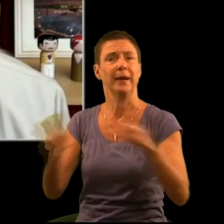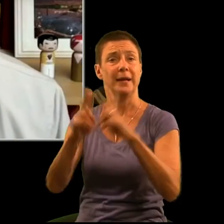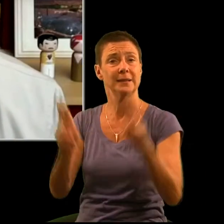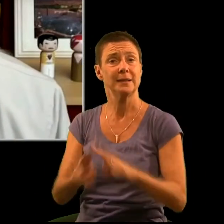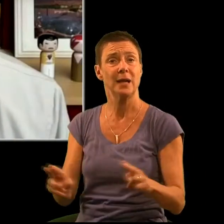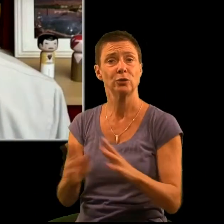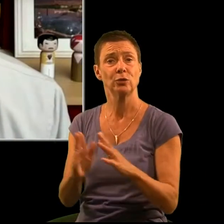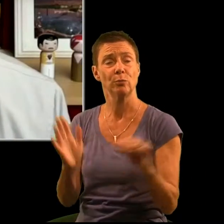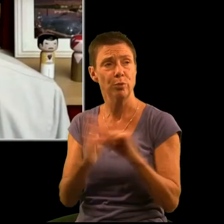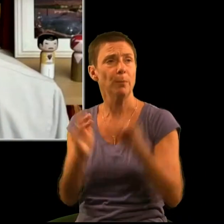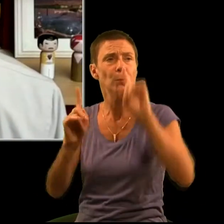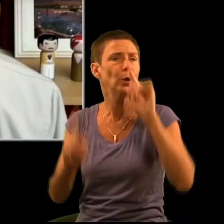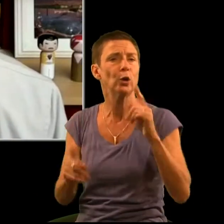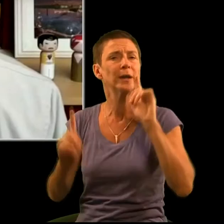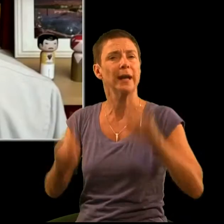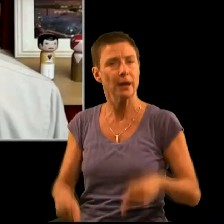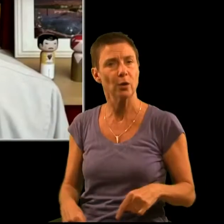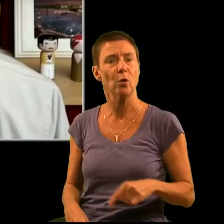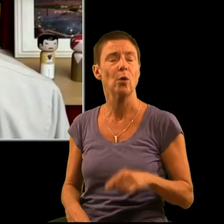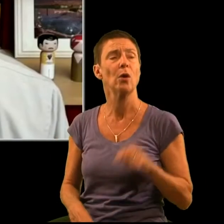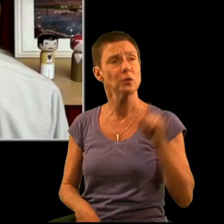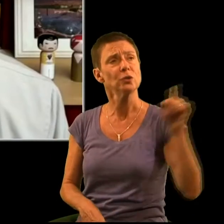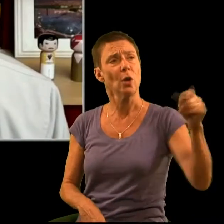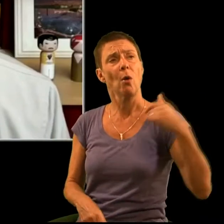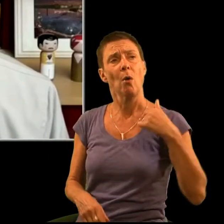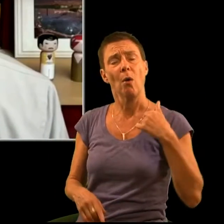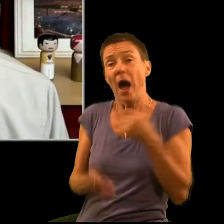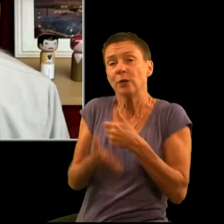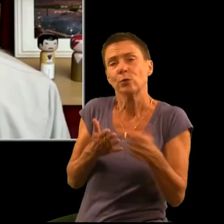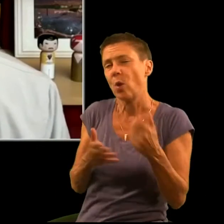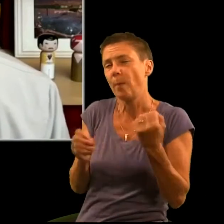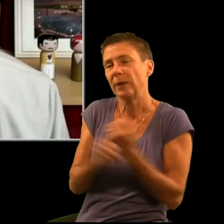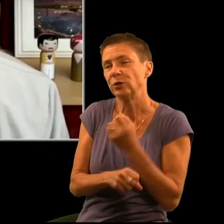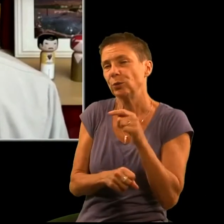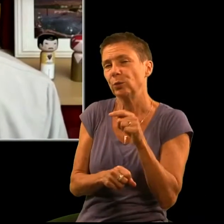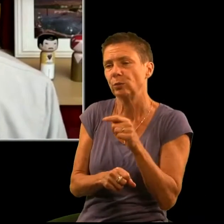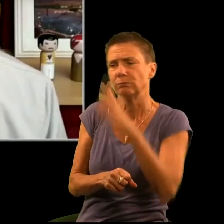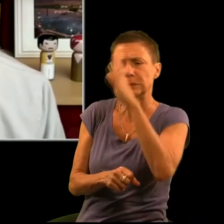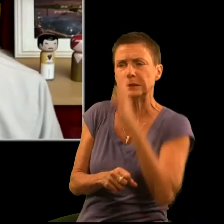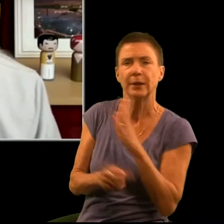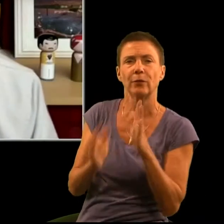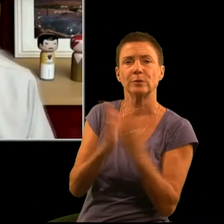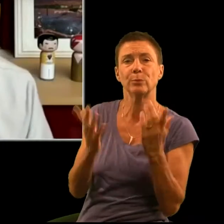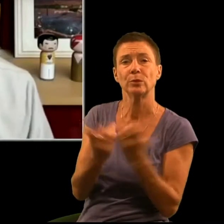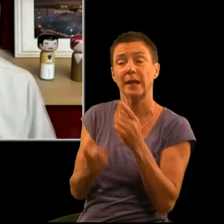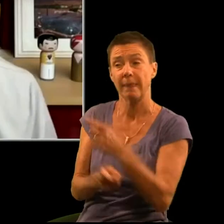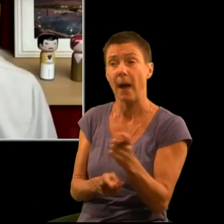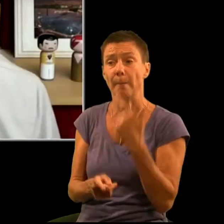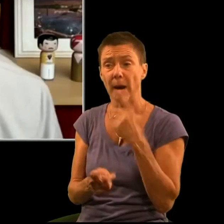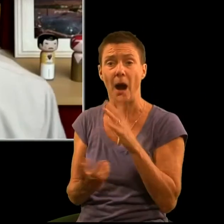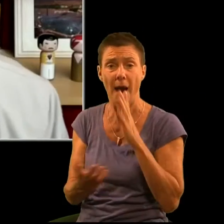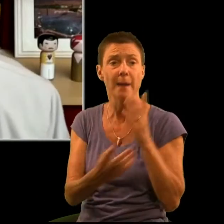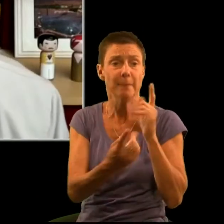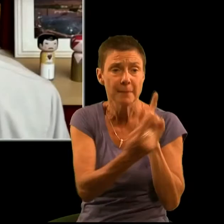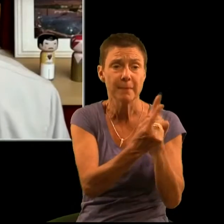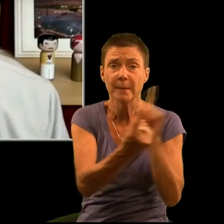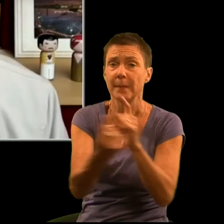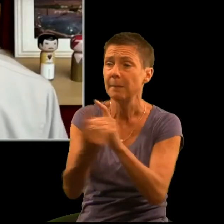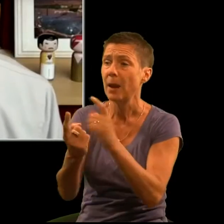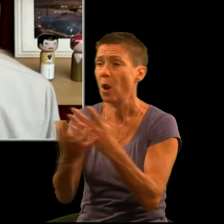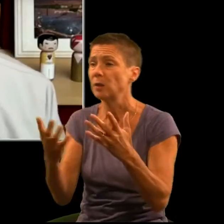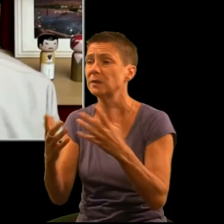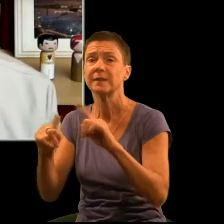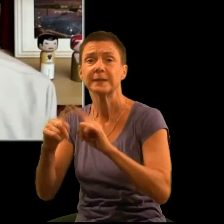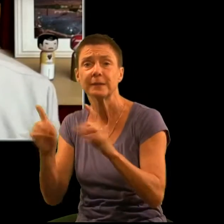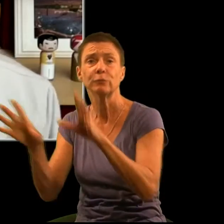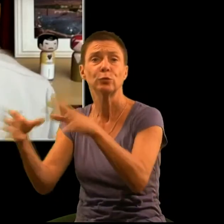we couldn't really ignore. And it's been such an eye-opener for us to go around and meet with a lot of migrant groups who